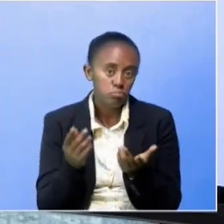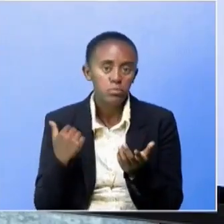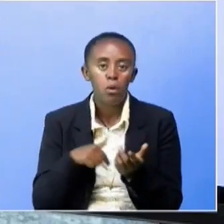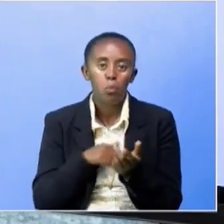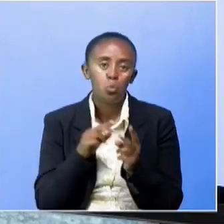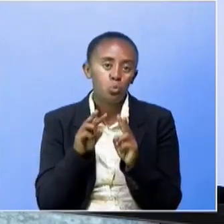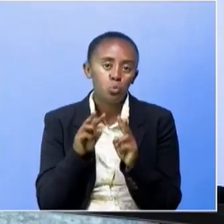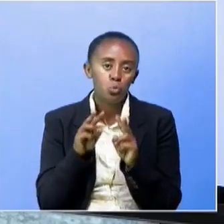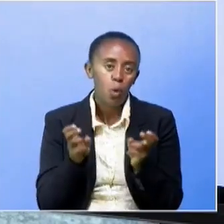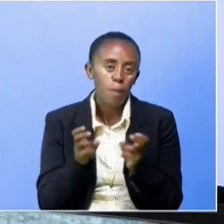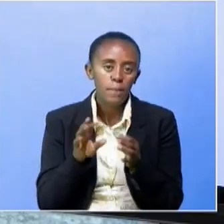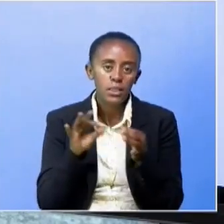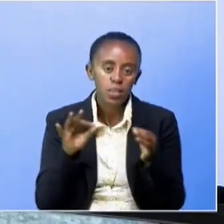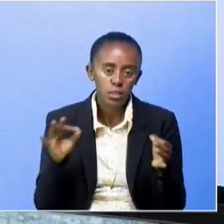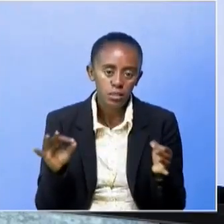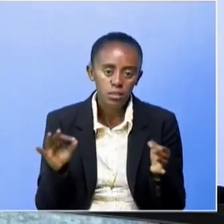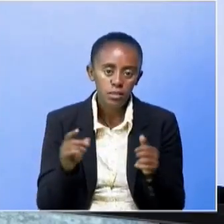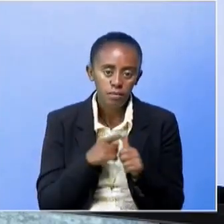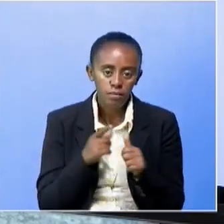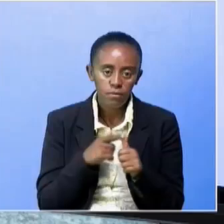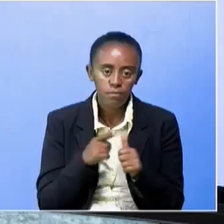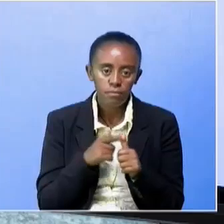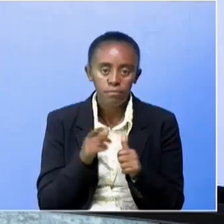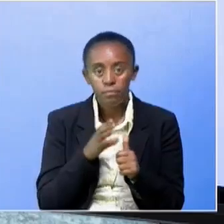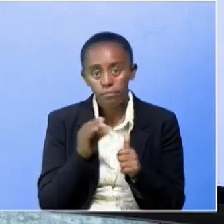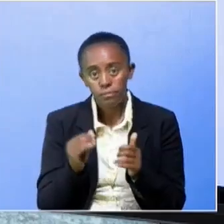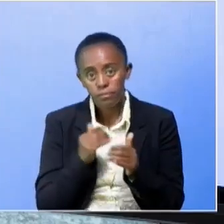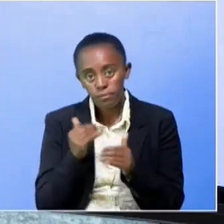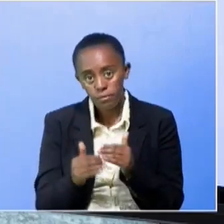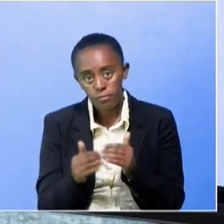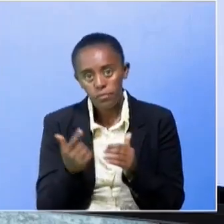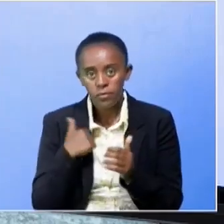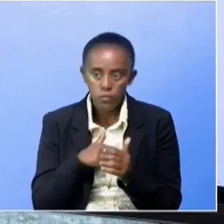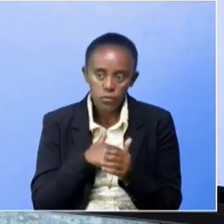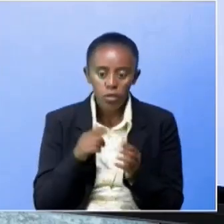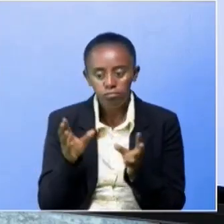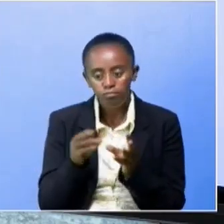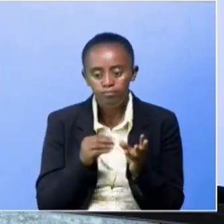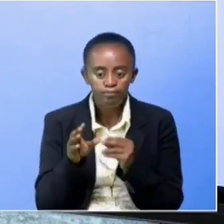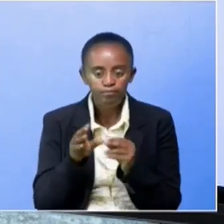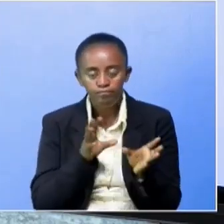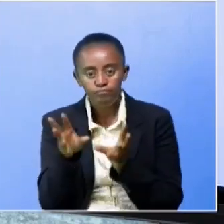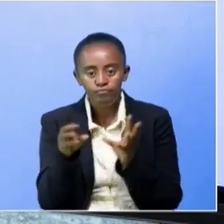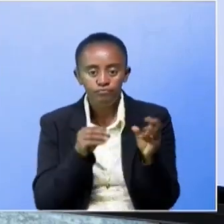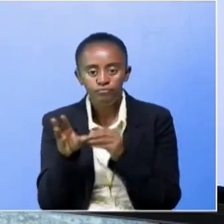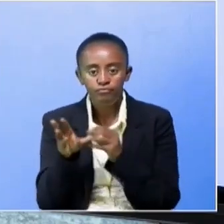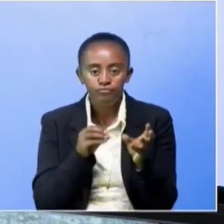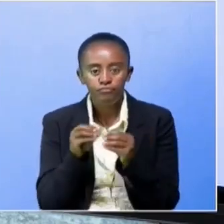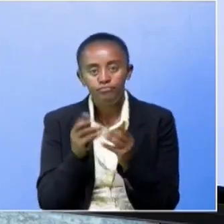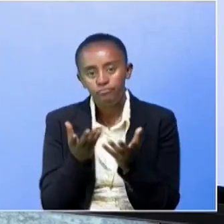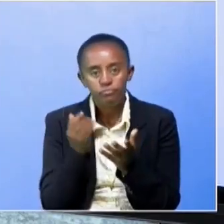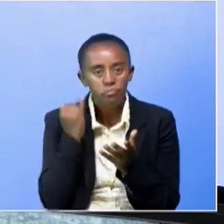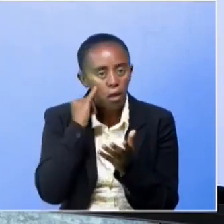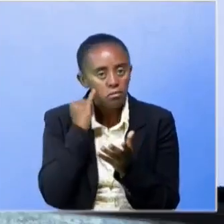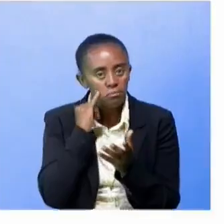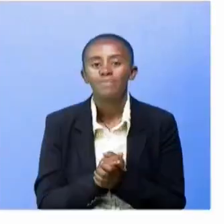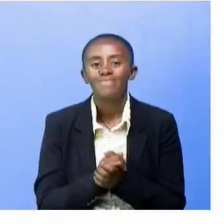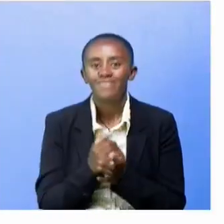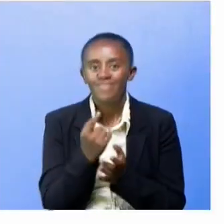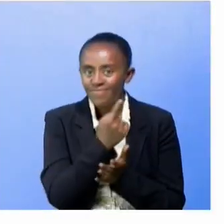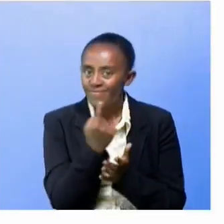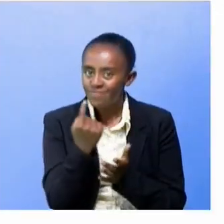topic sentences first, and then we can gather ideas for that topic sentence.